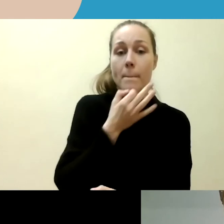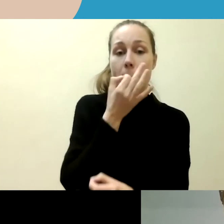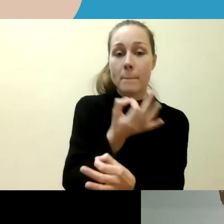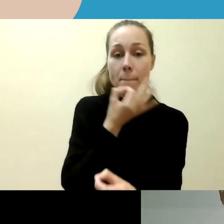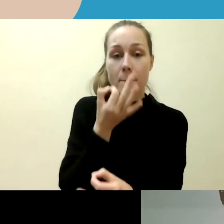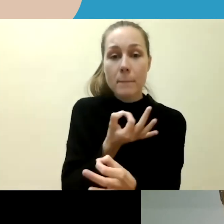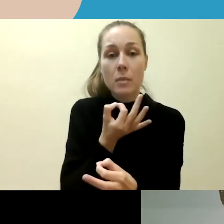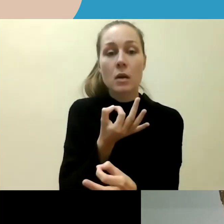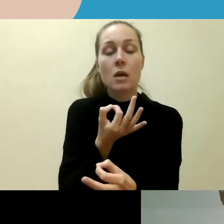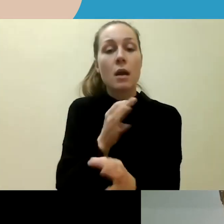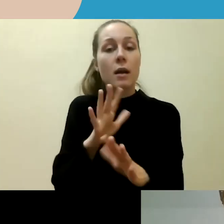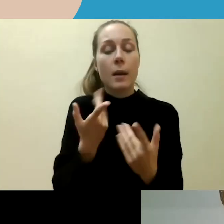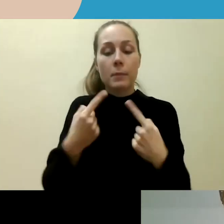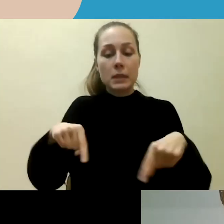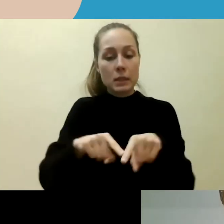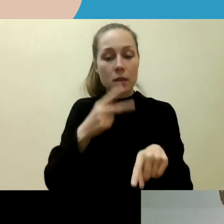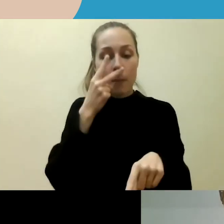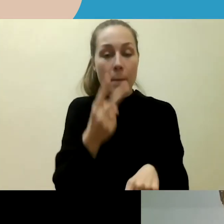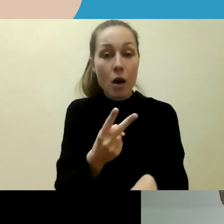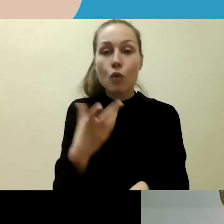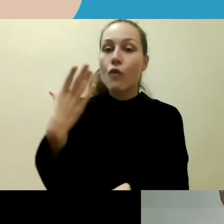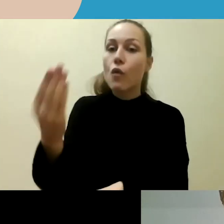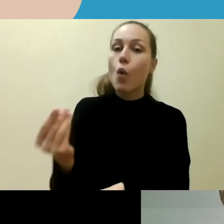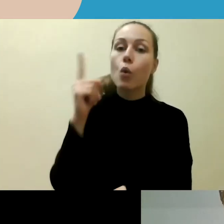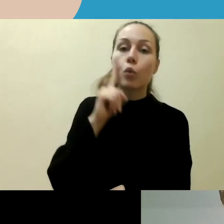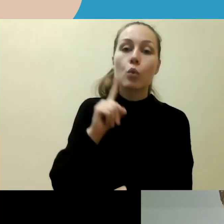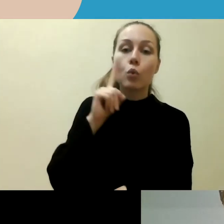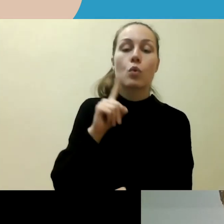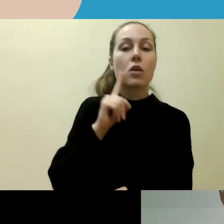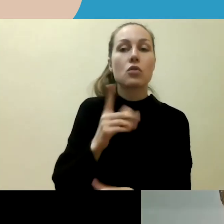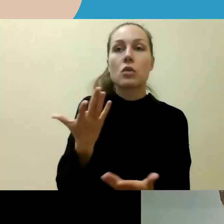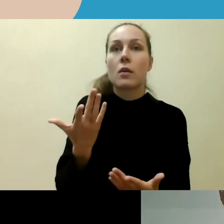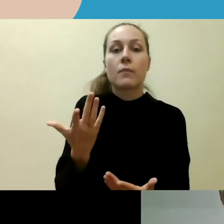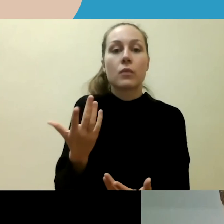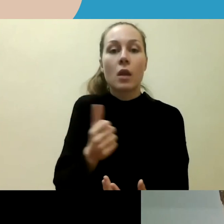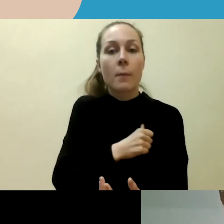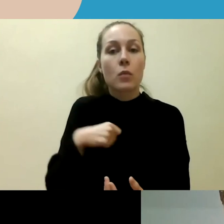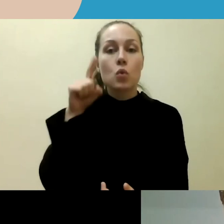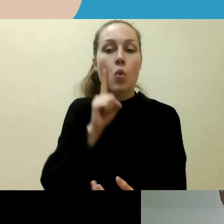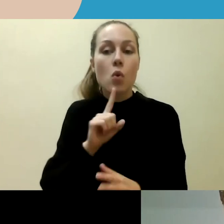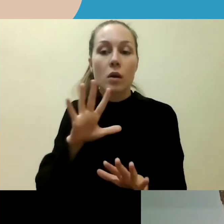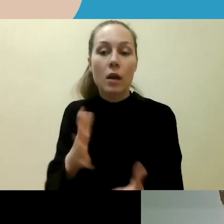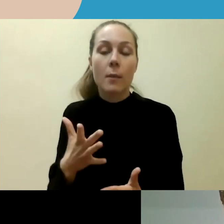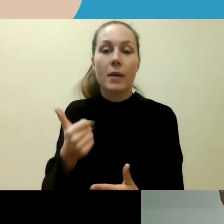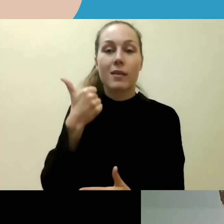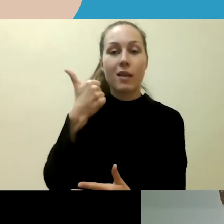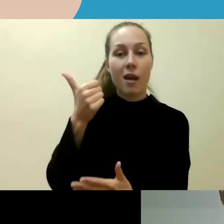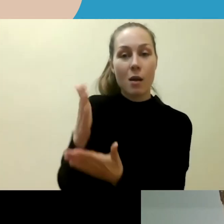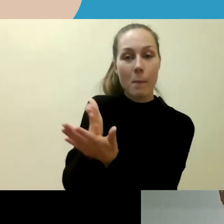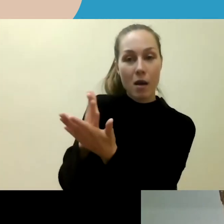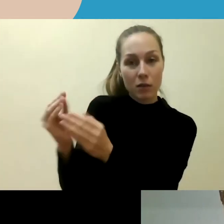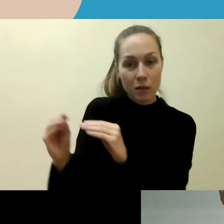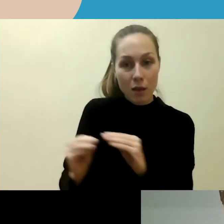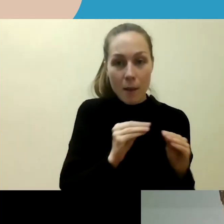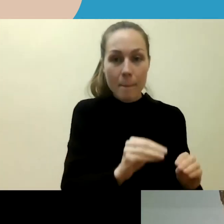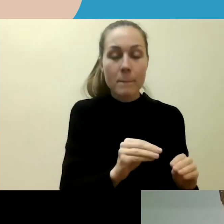we've heard representatives of the NGO. Now, what are your expectations? Well, when